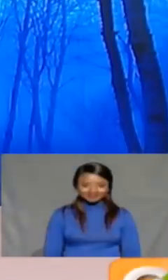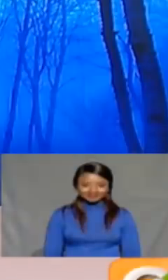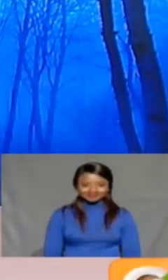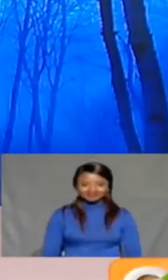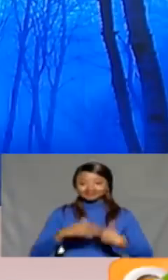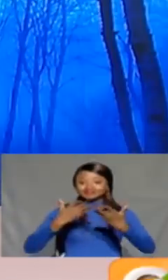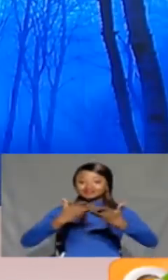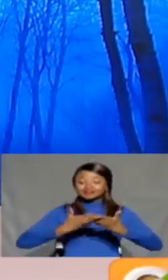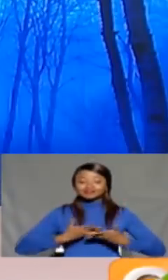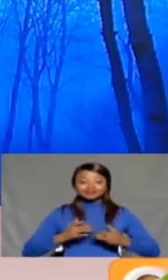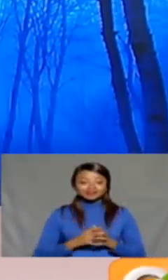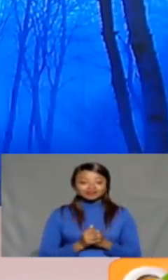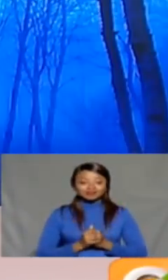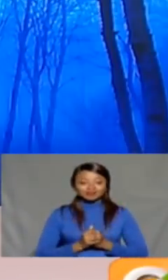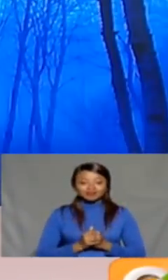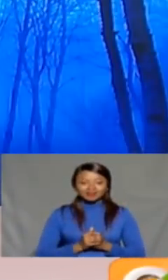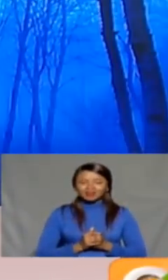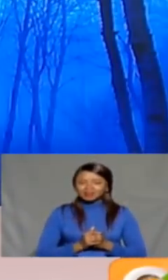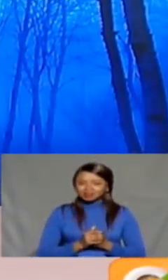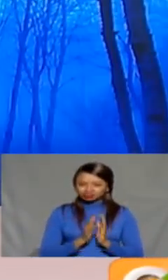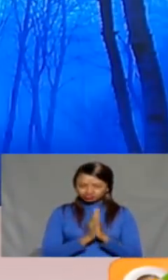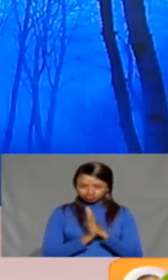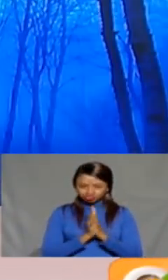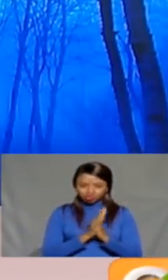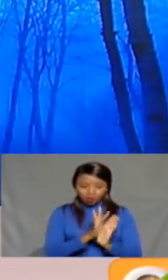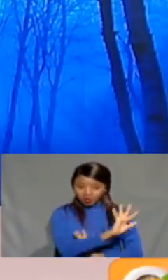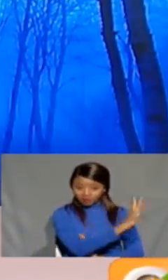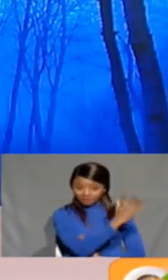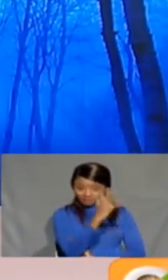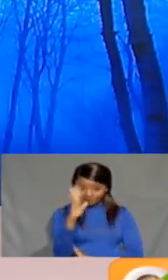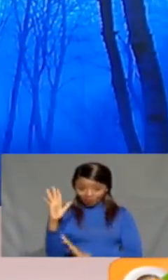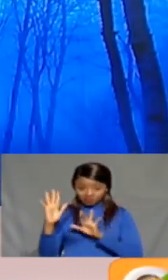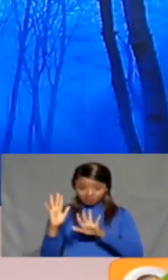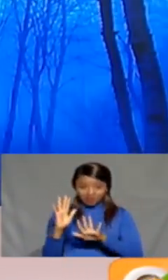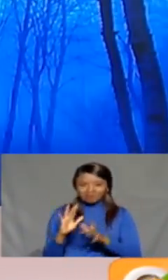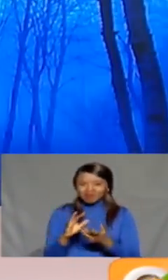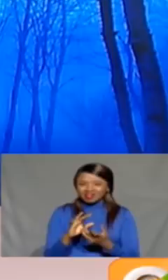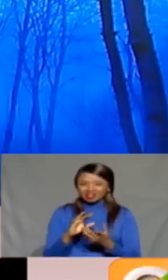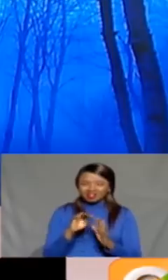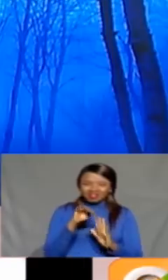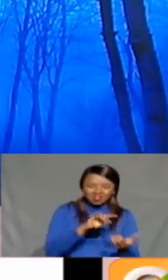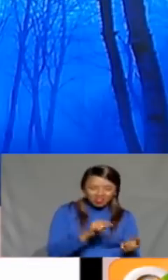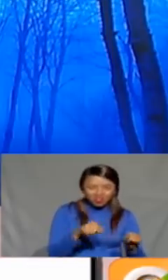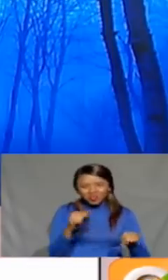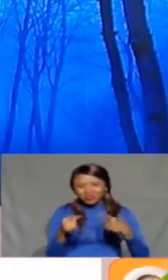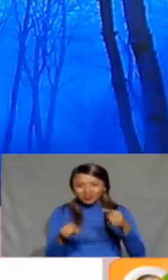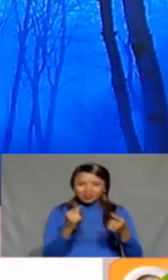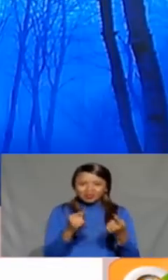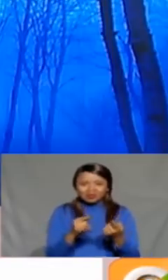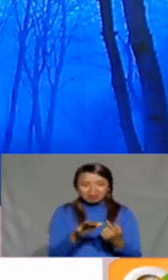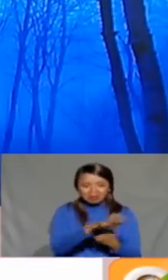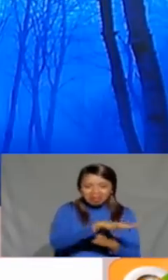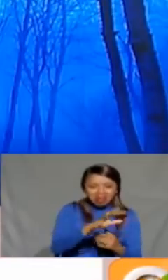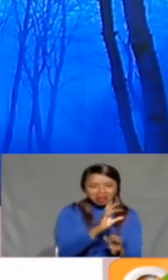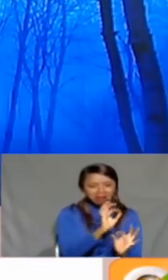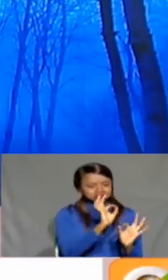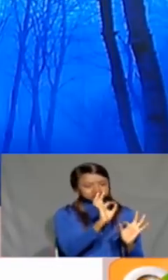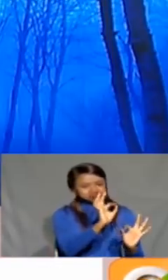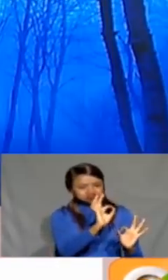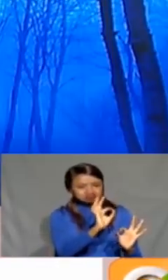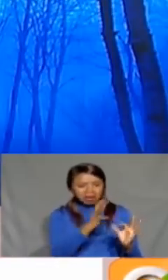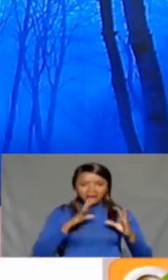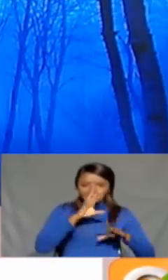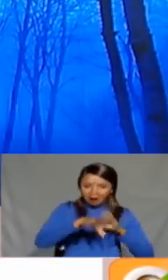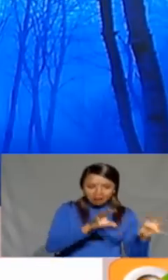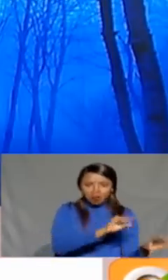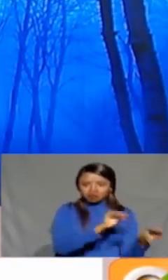Welcome back. Now, the continued depletion of the Mao complex has threatened everything from the spectacular annual